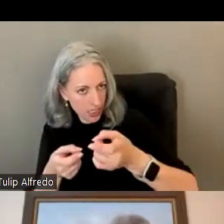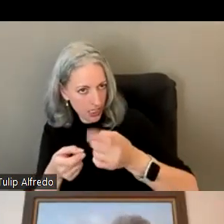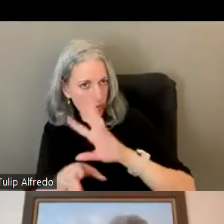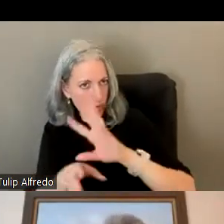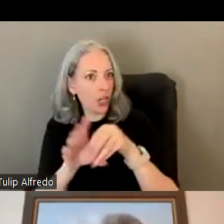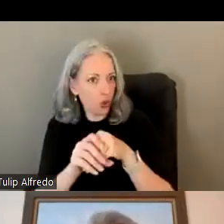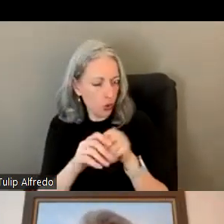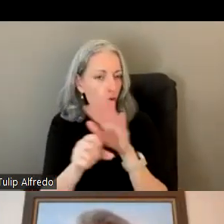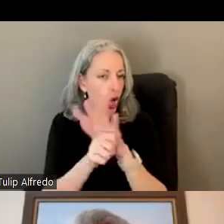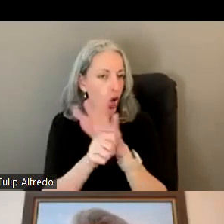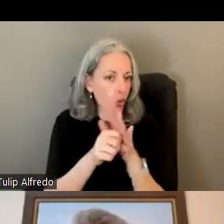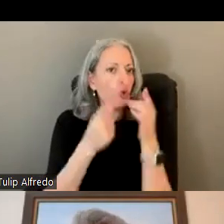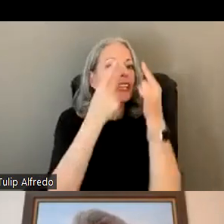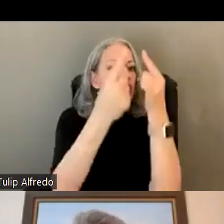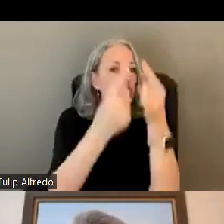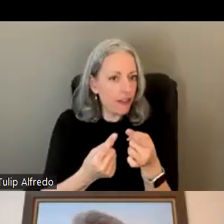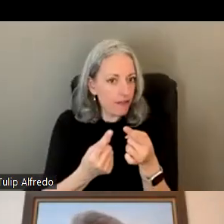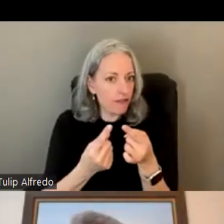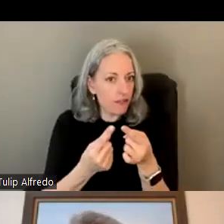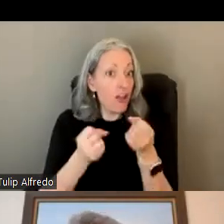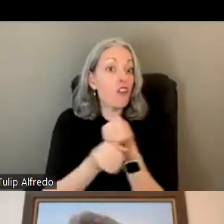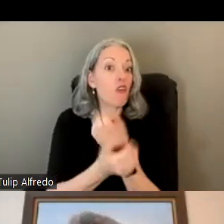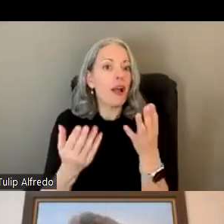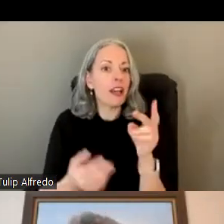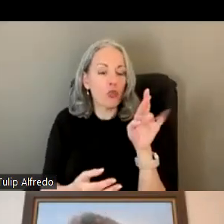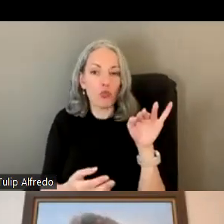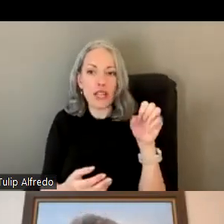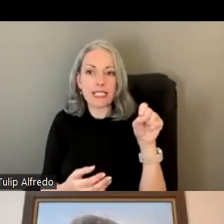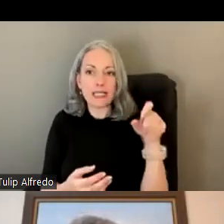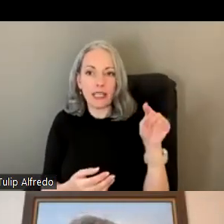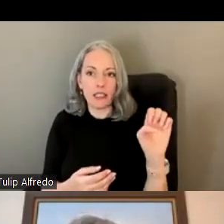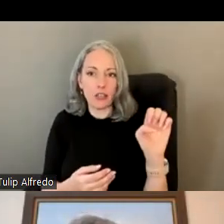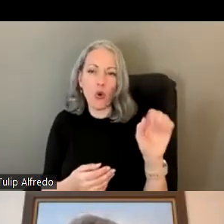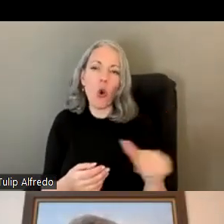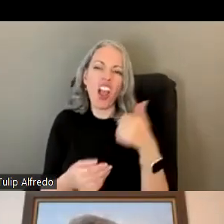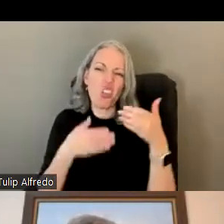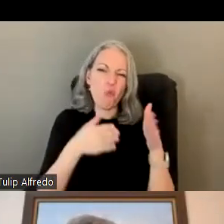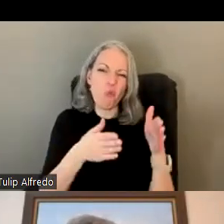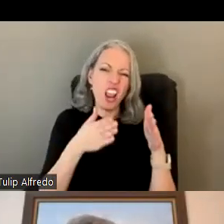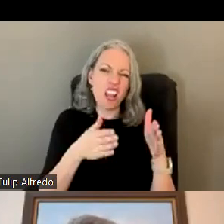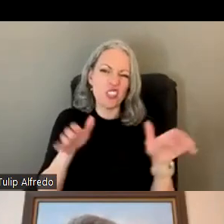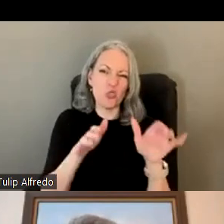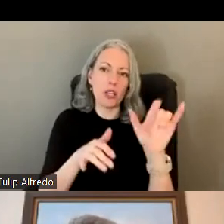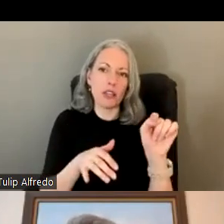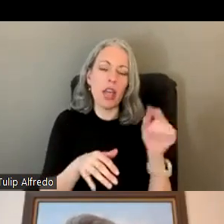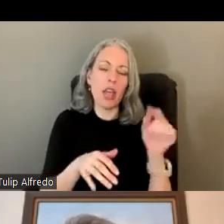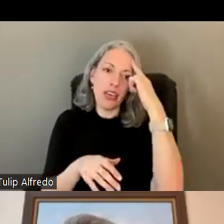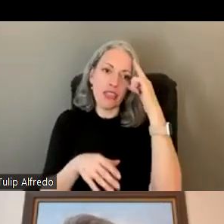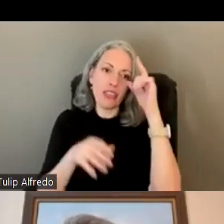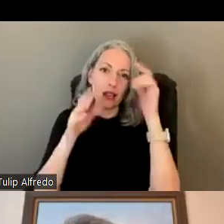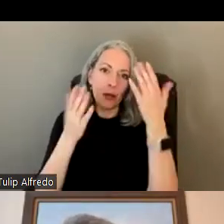a local initiative for providing respite or some other, creative ways to do it. So I think it could actually be